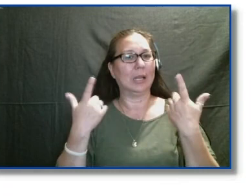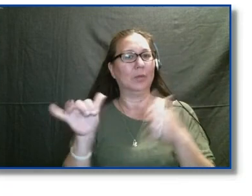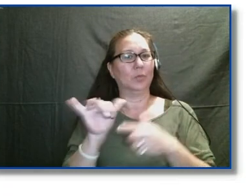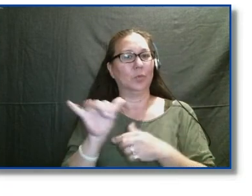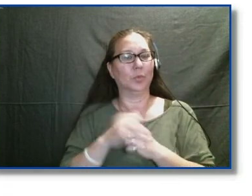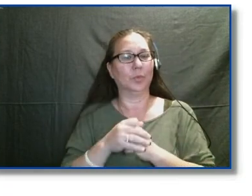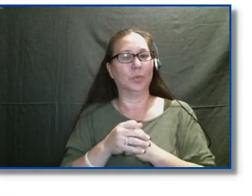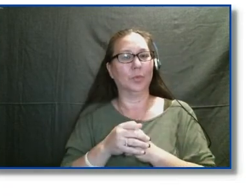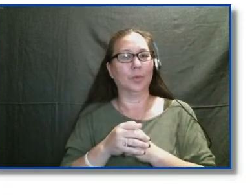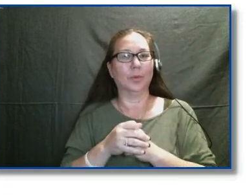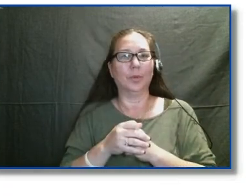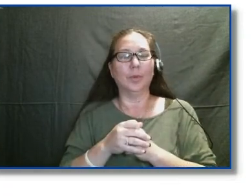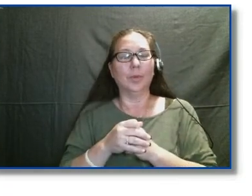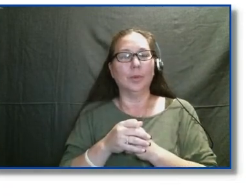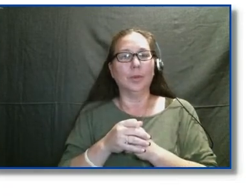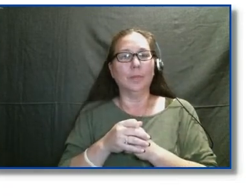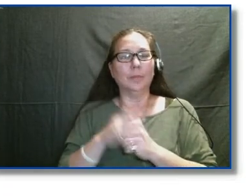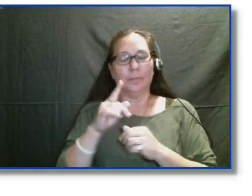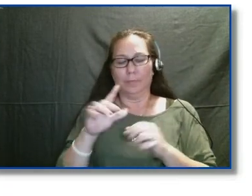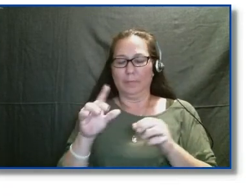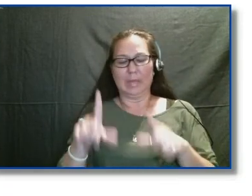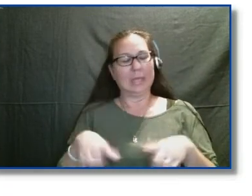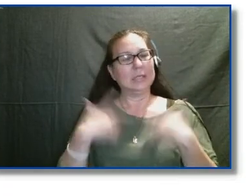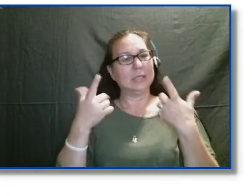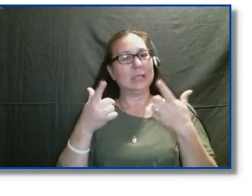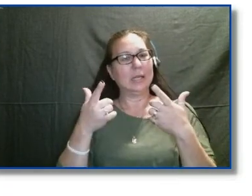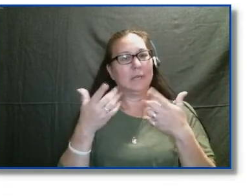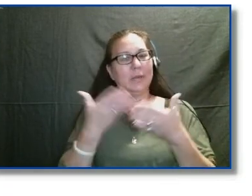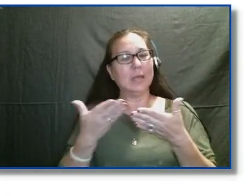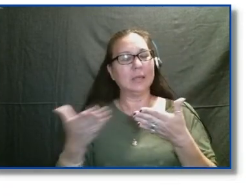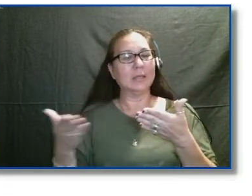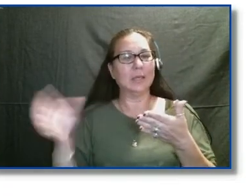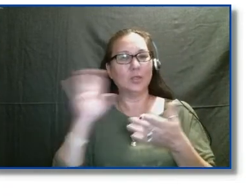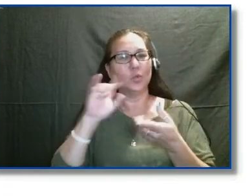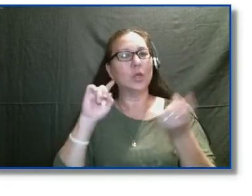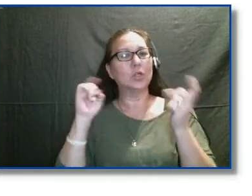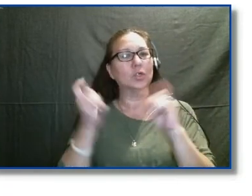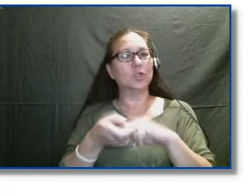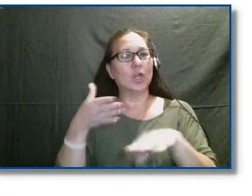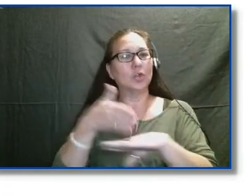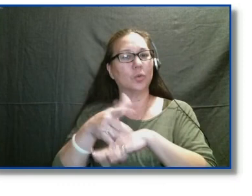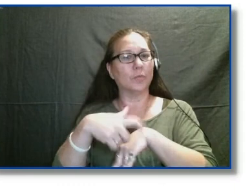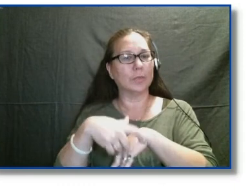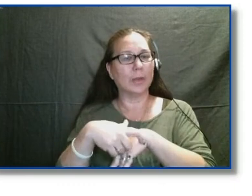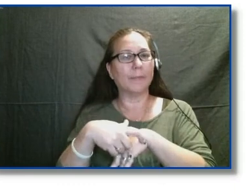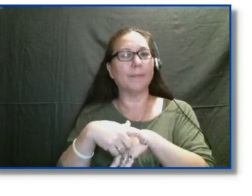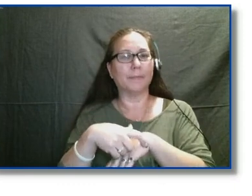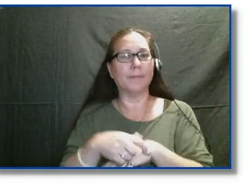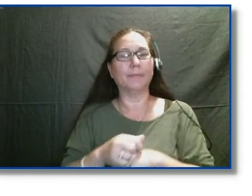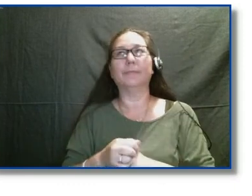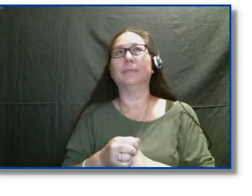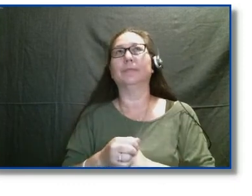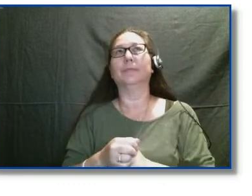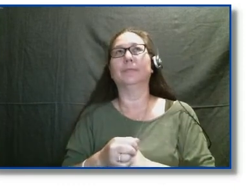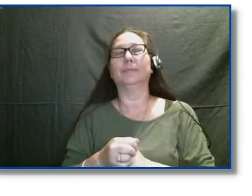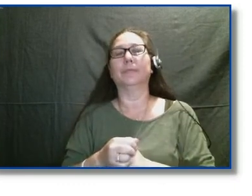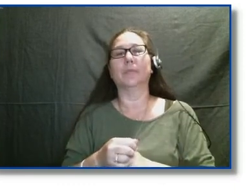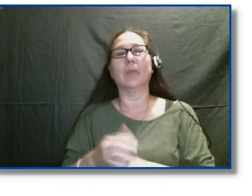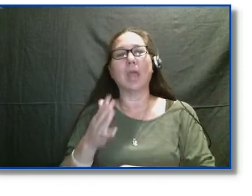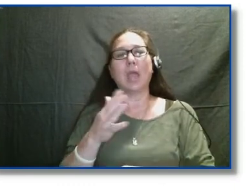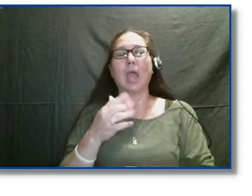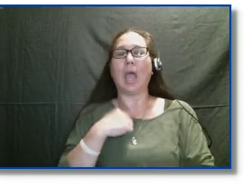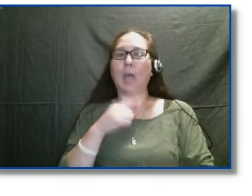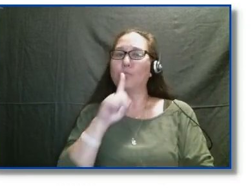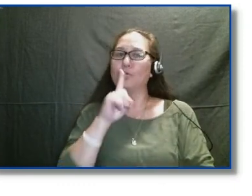as living organisms that are evolving with time. Obviously, they change. And I, in my work, I'm very inspired by